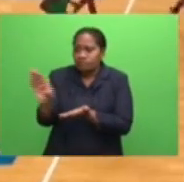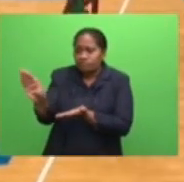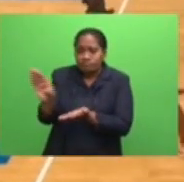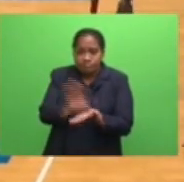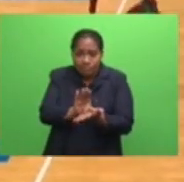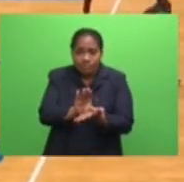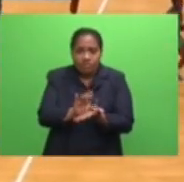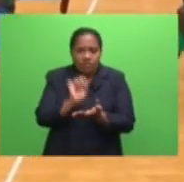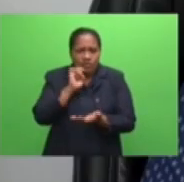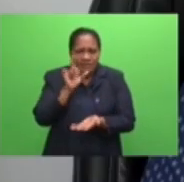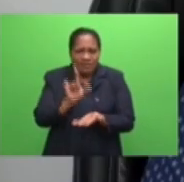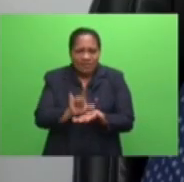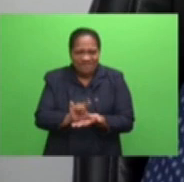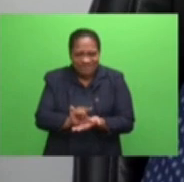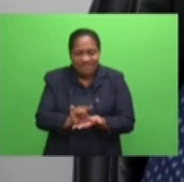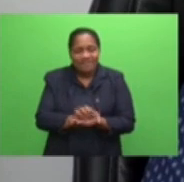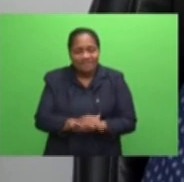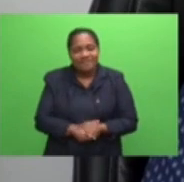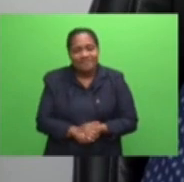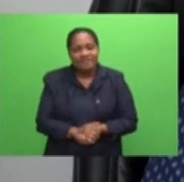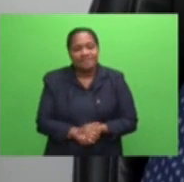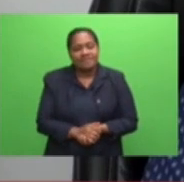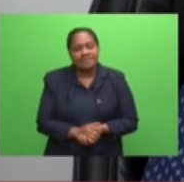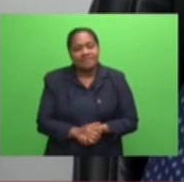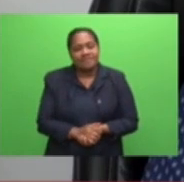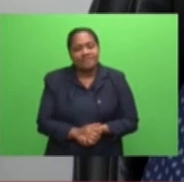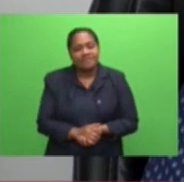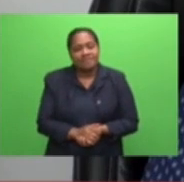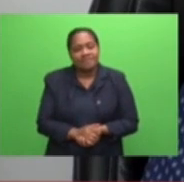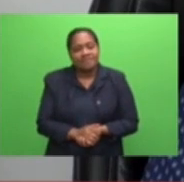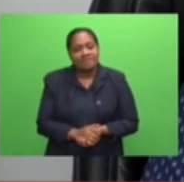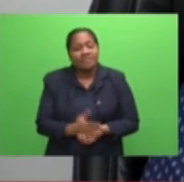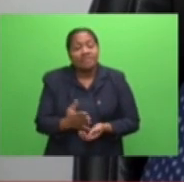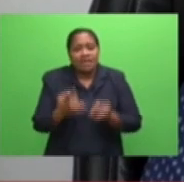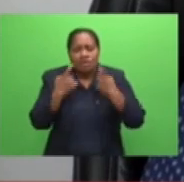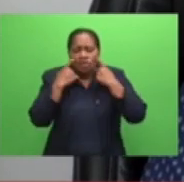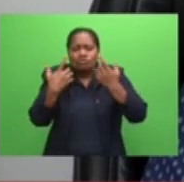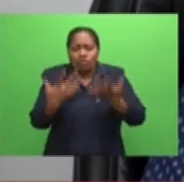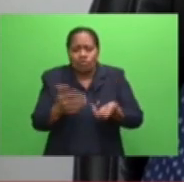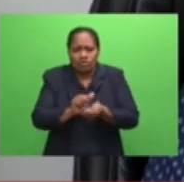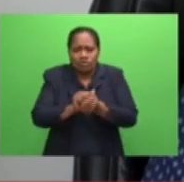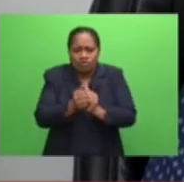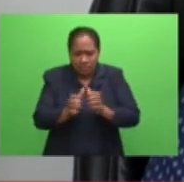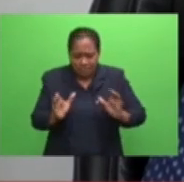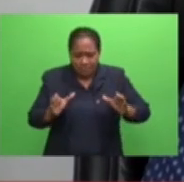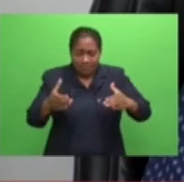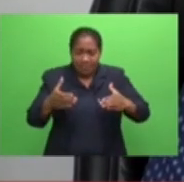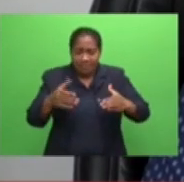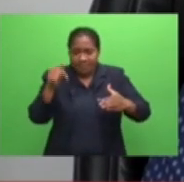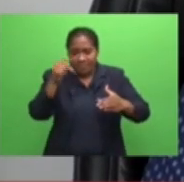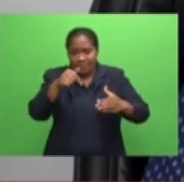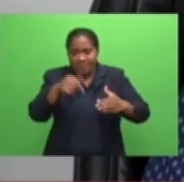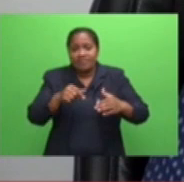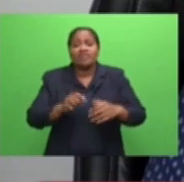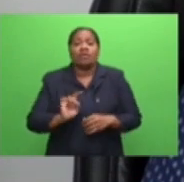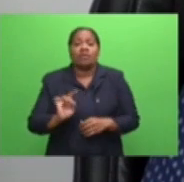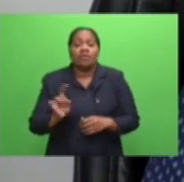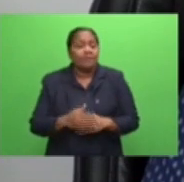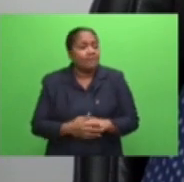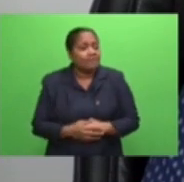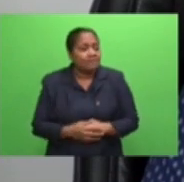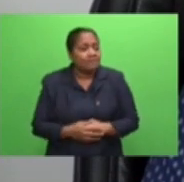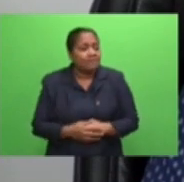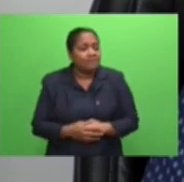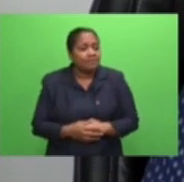very stringent. Indicated to the sporting bodies and spoken to them that due to the